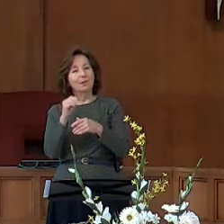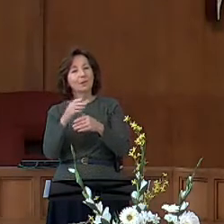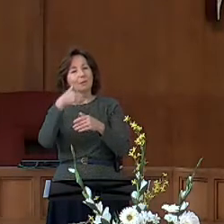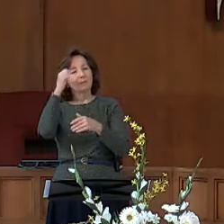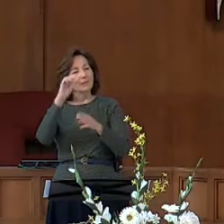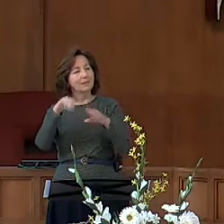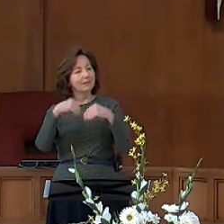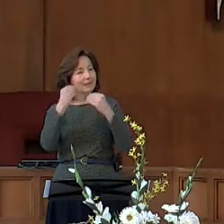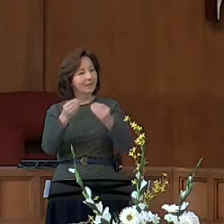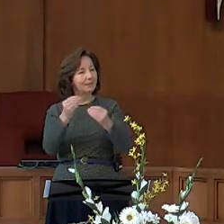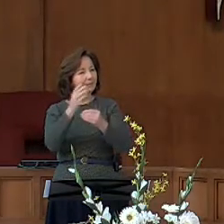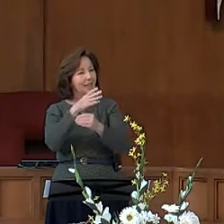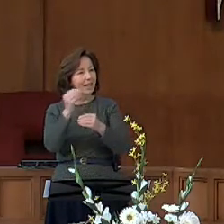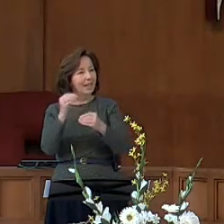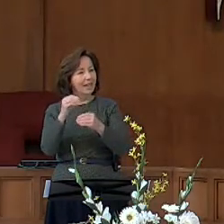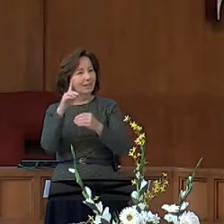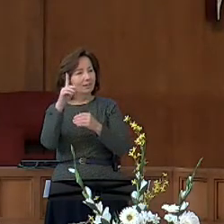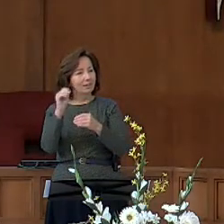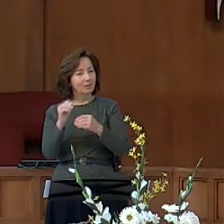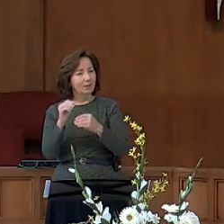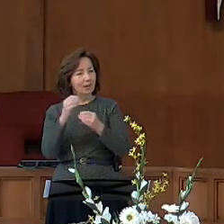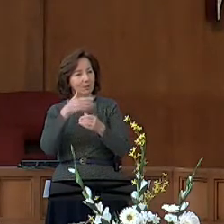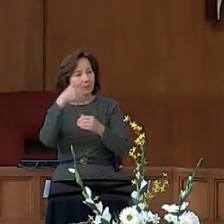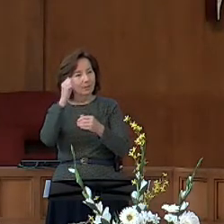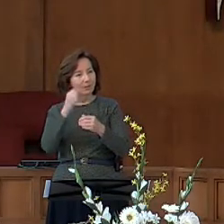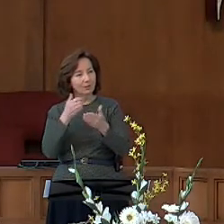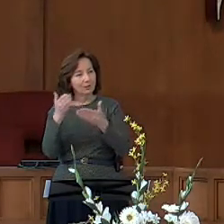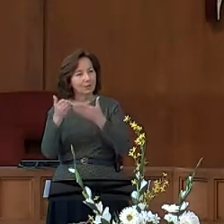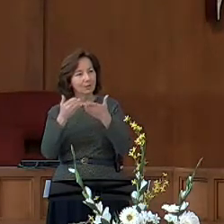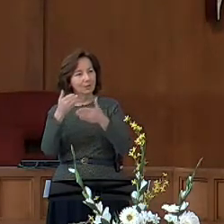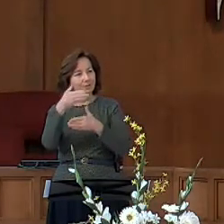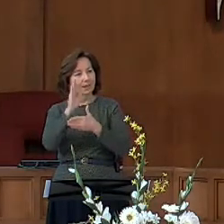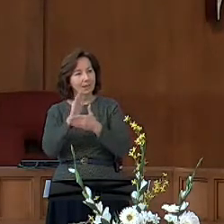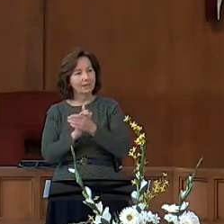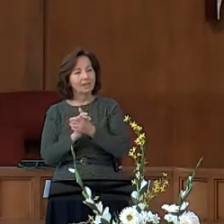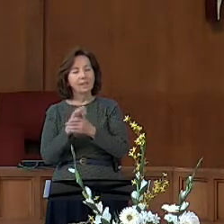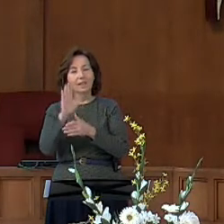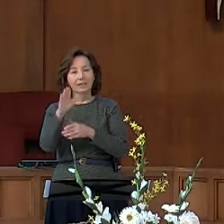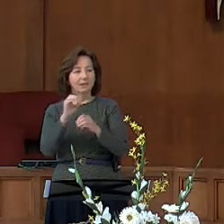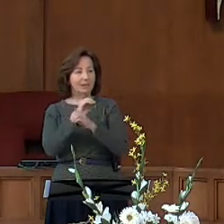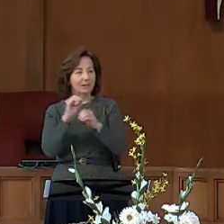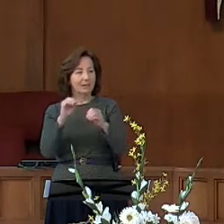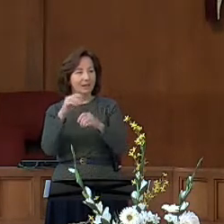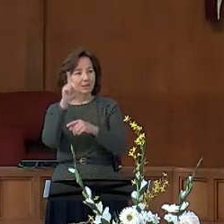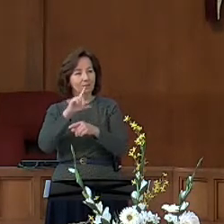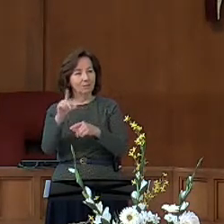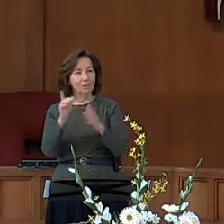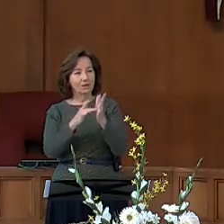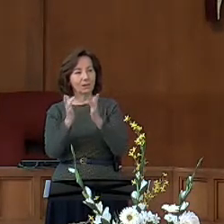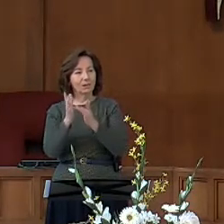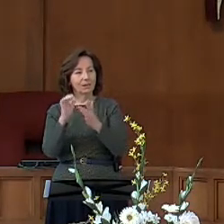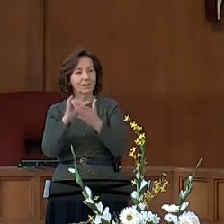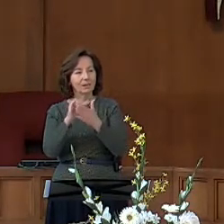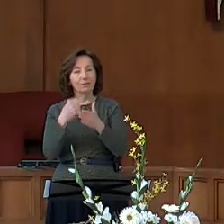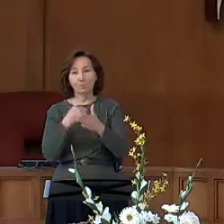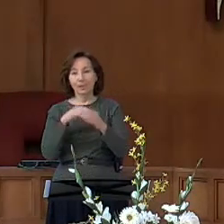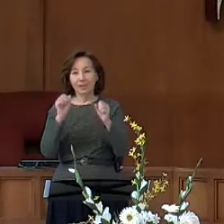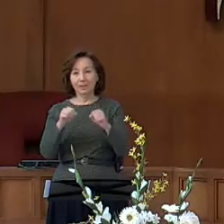give and do our best to serve God, there is nothing, Lord Jesus, that we can do that